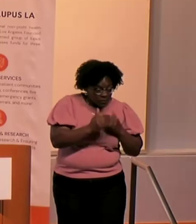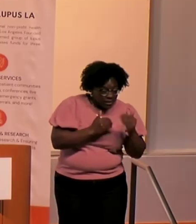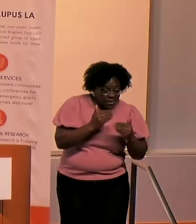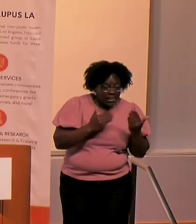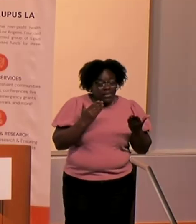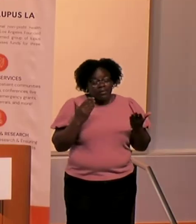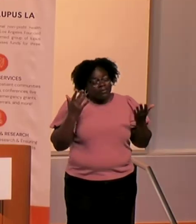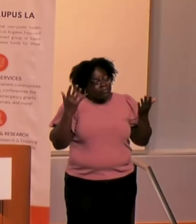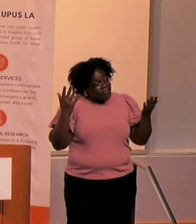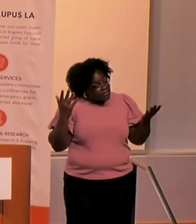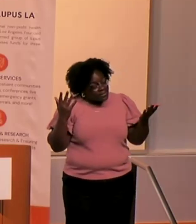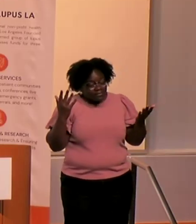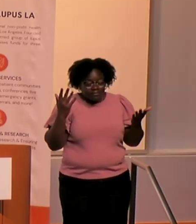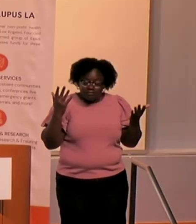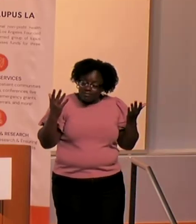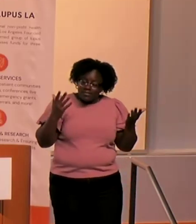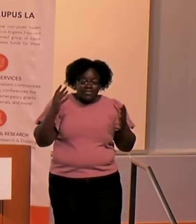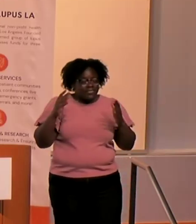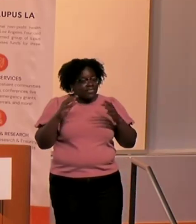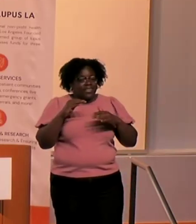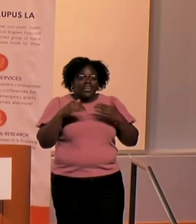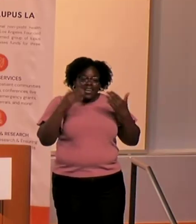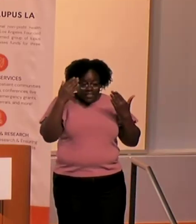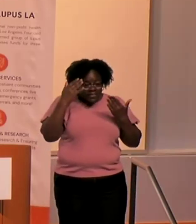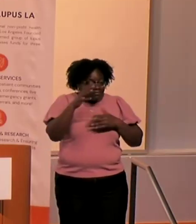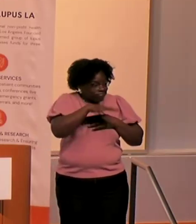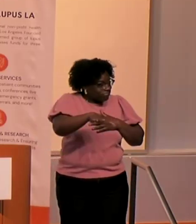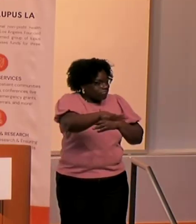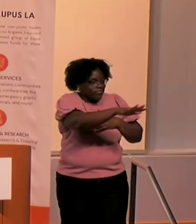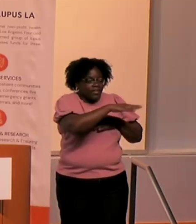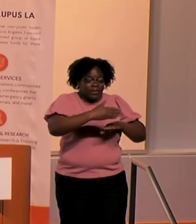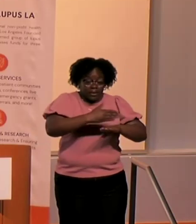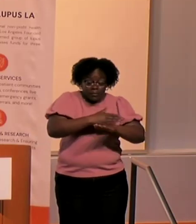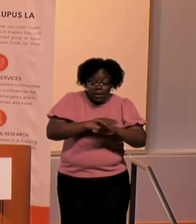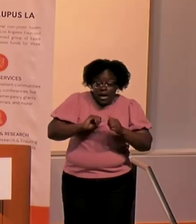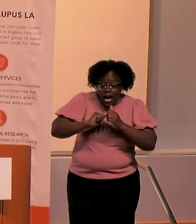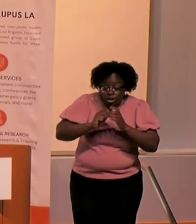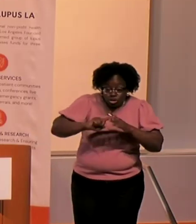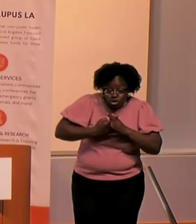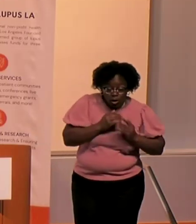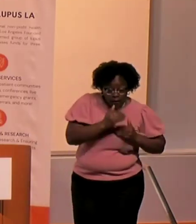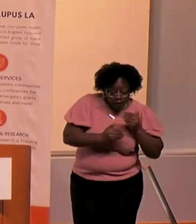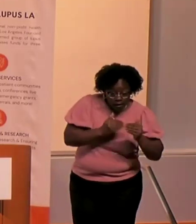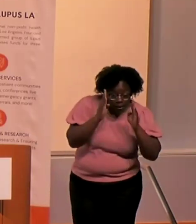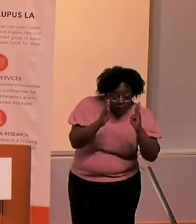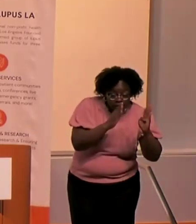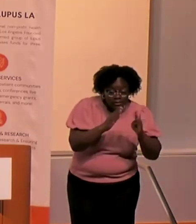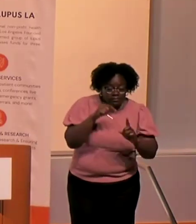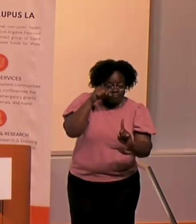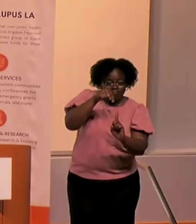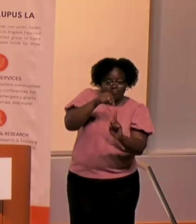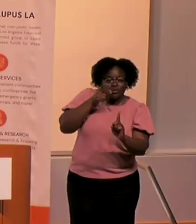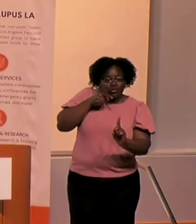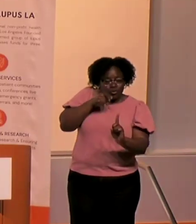reason, I don't know. I think as a society could improve on it. So it starts with you as an individual. So I think I try and lead with kindness in the workplace